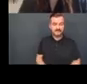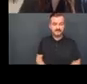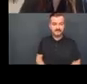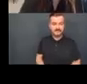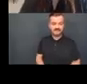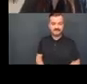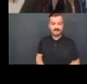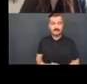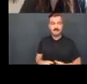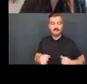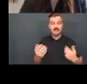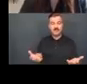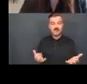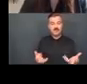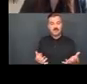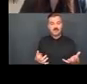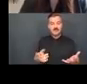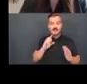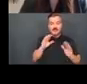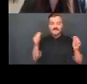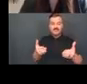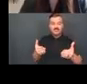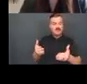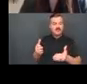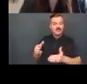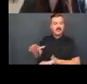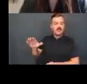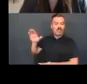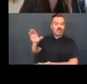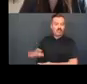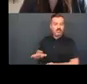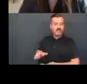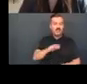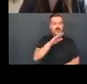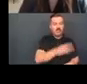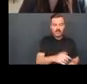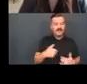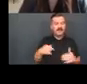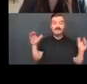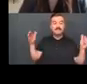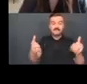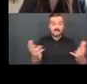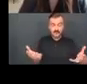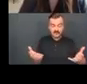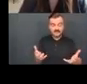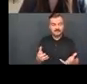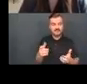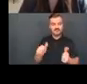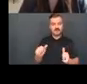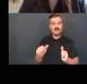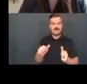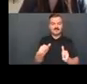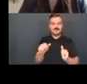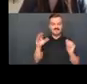So rather than focus on the diminishment of care given by the physician, I turn my attention to the heightened burden and